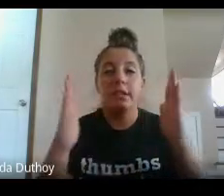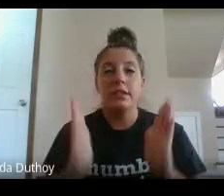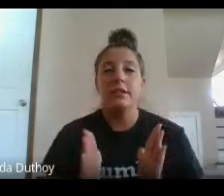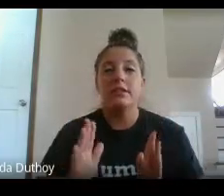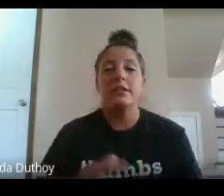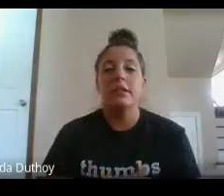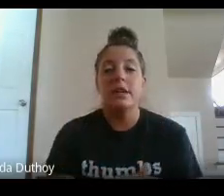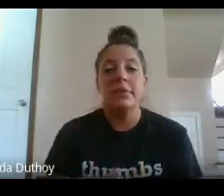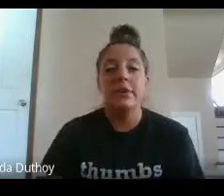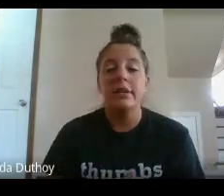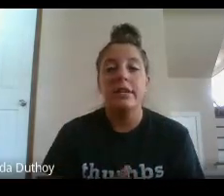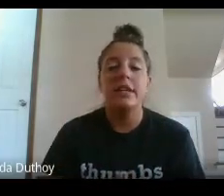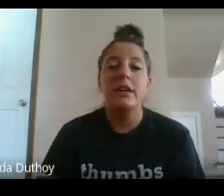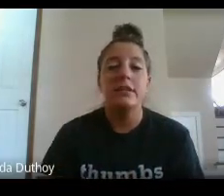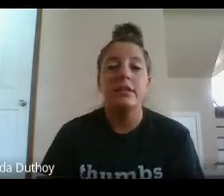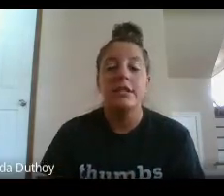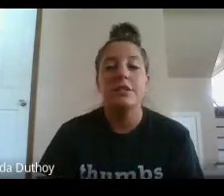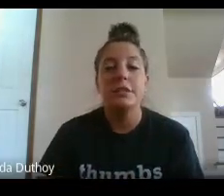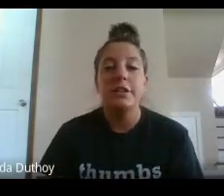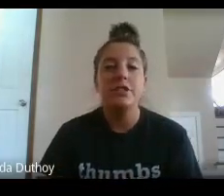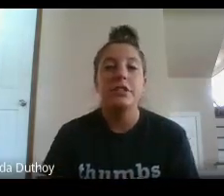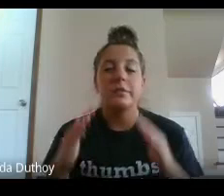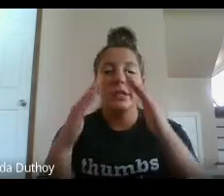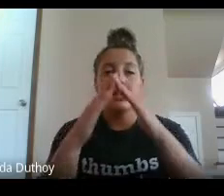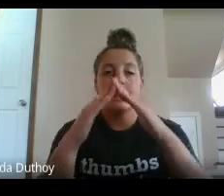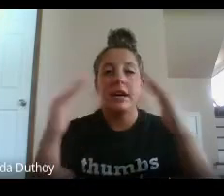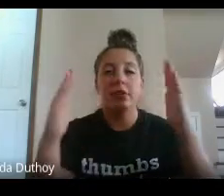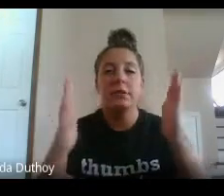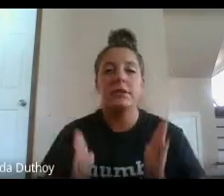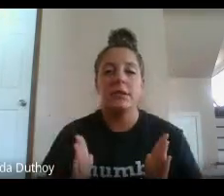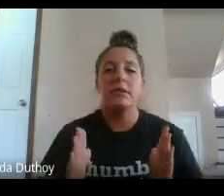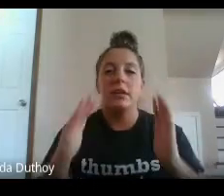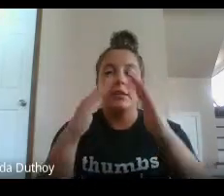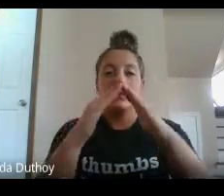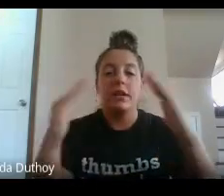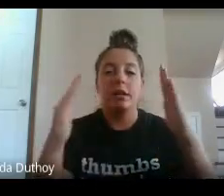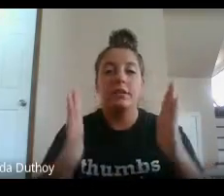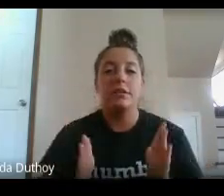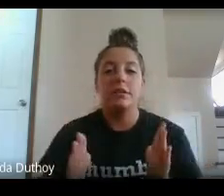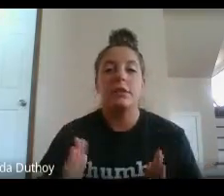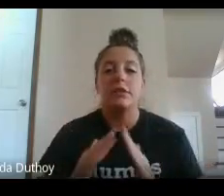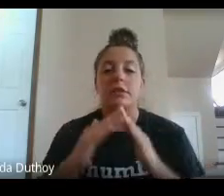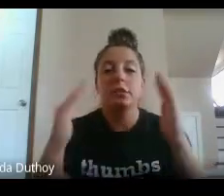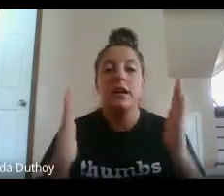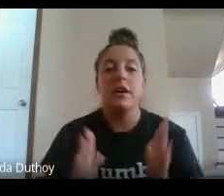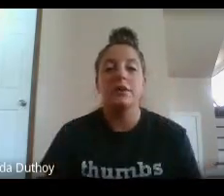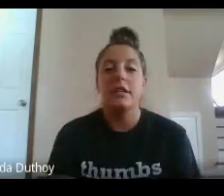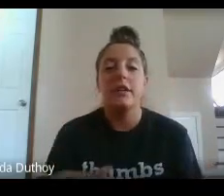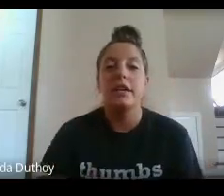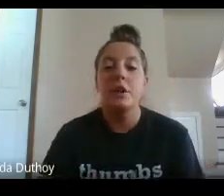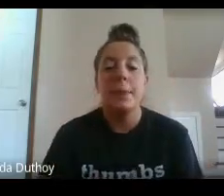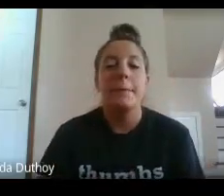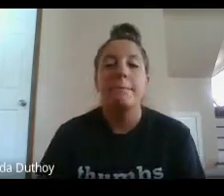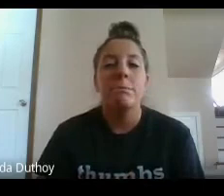put this neighborhood under symmetrical because house is symmetrical, so